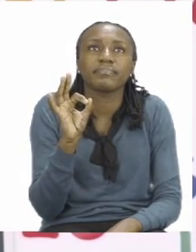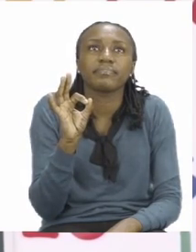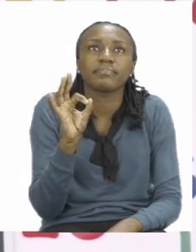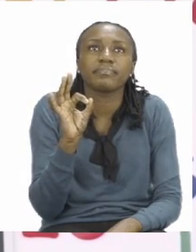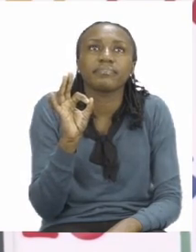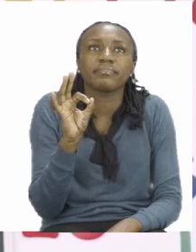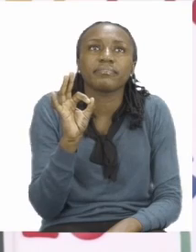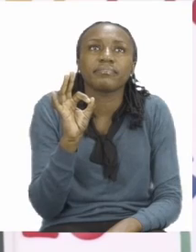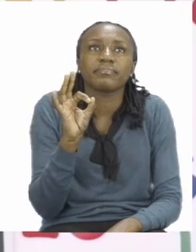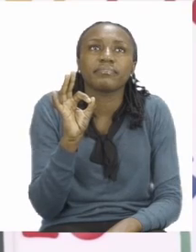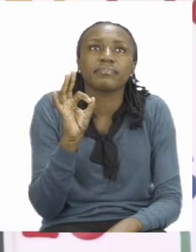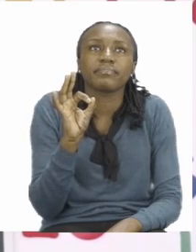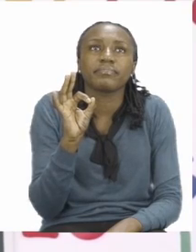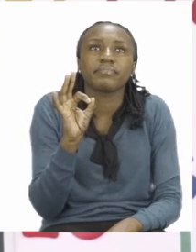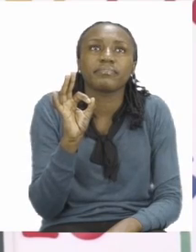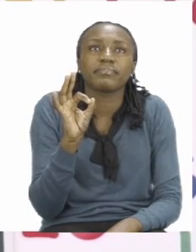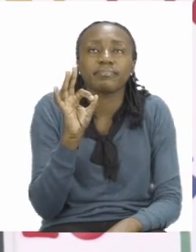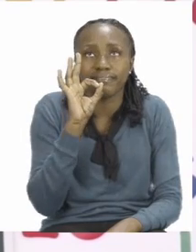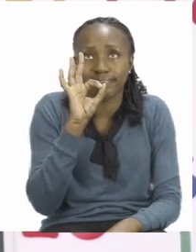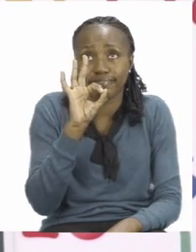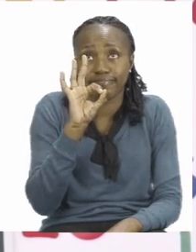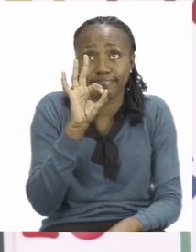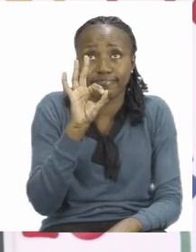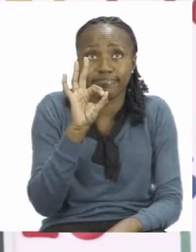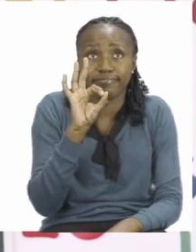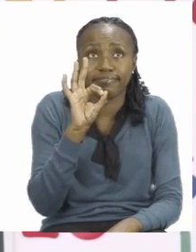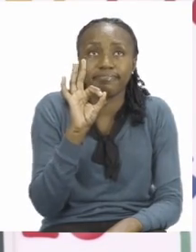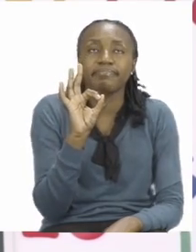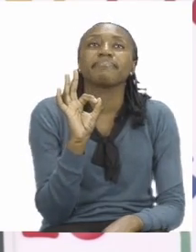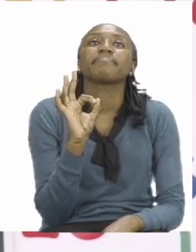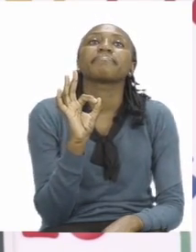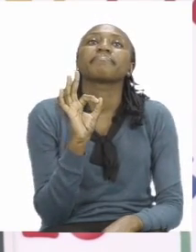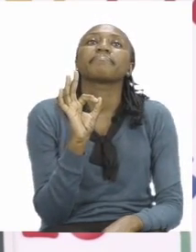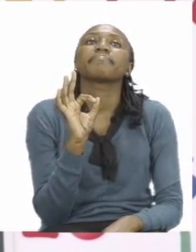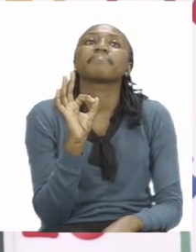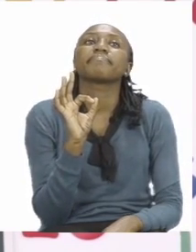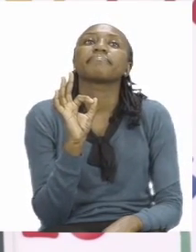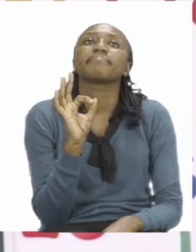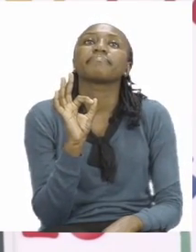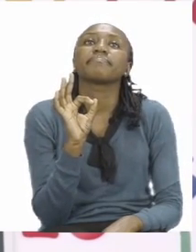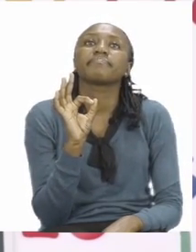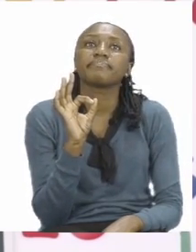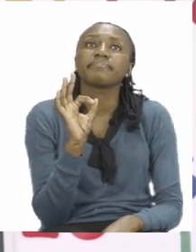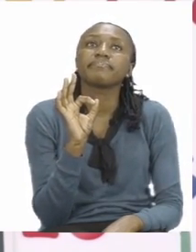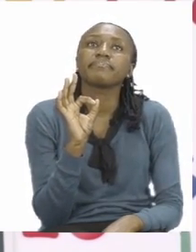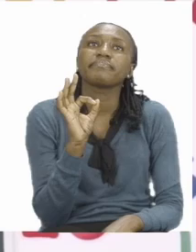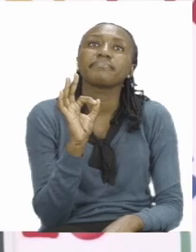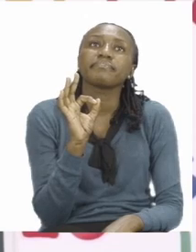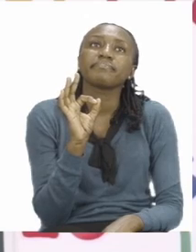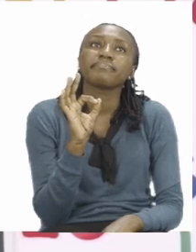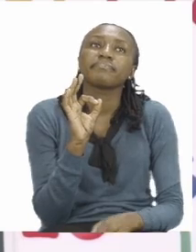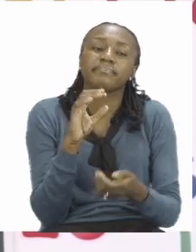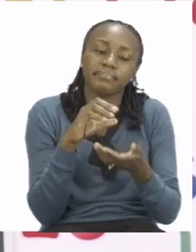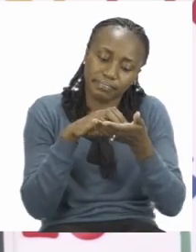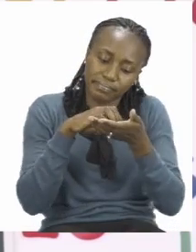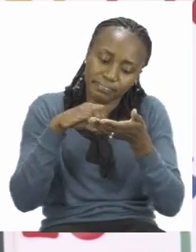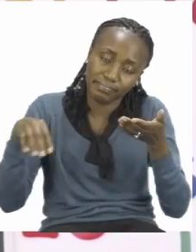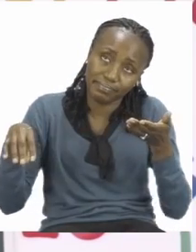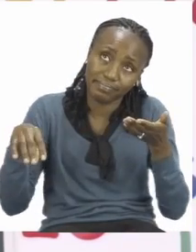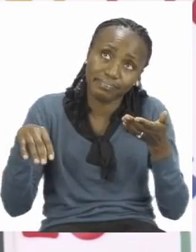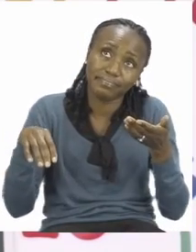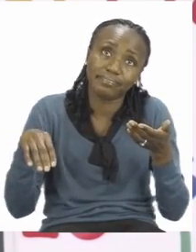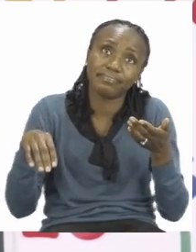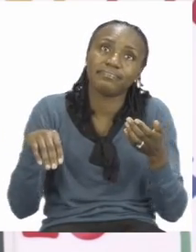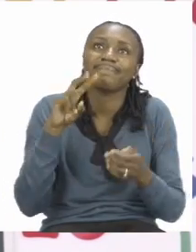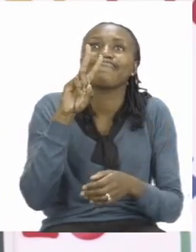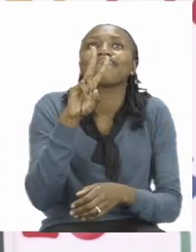9 balls, so we don't need the rest of the balls. And then we are going to take away 2